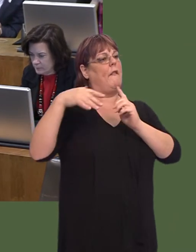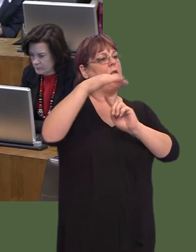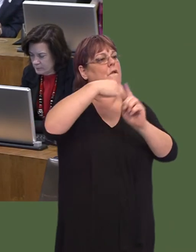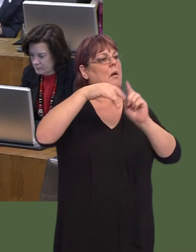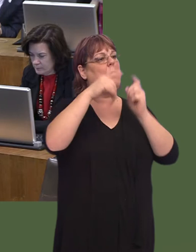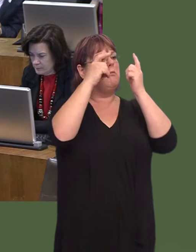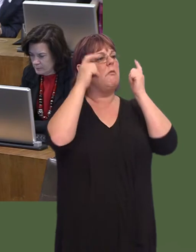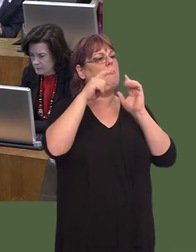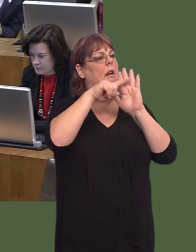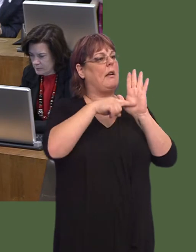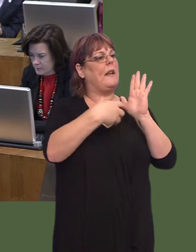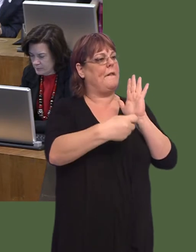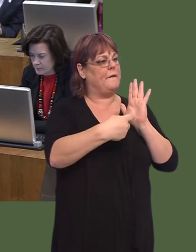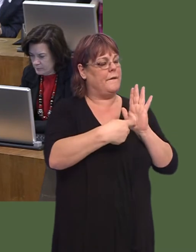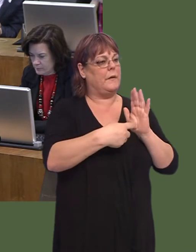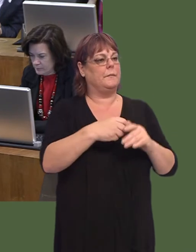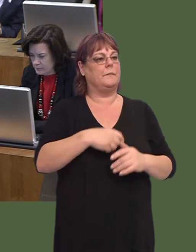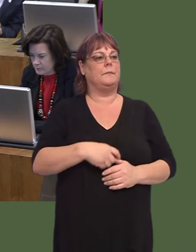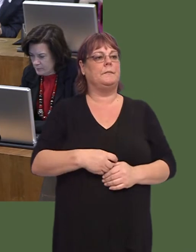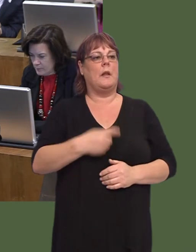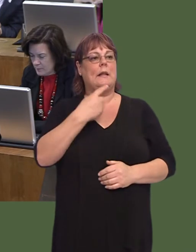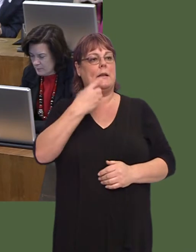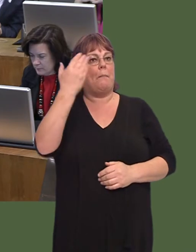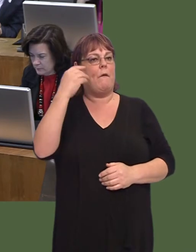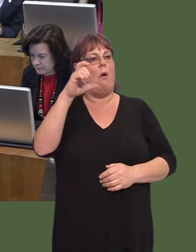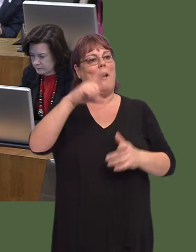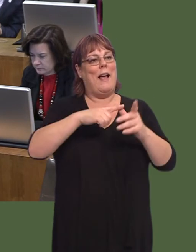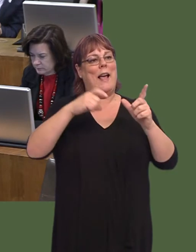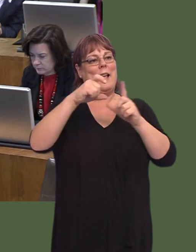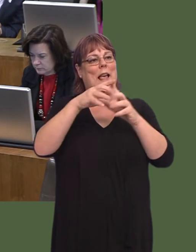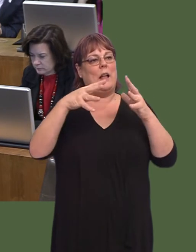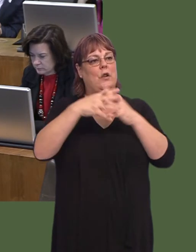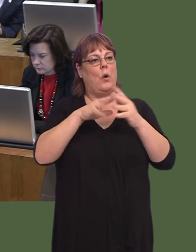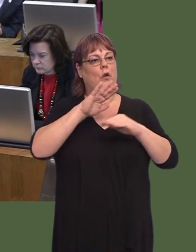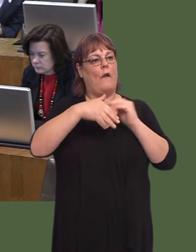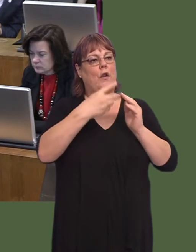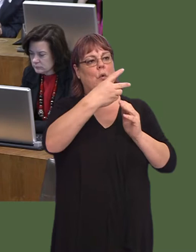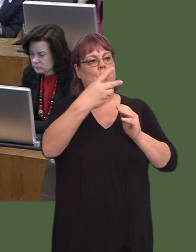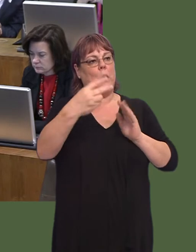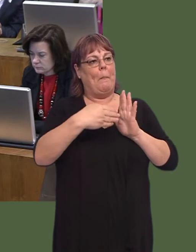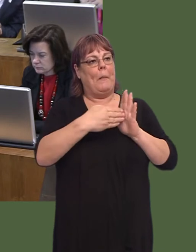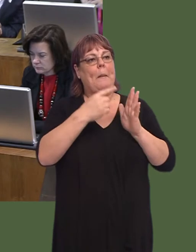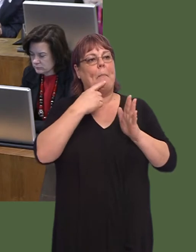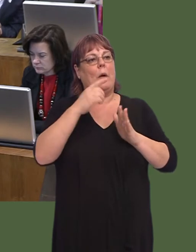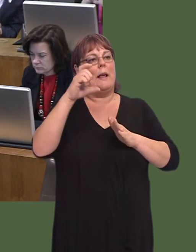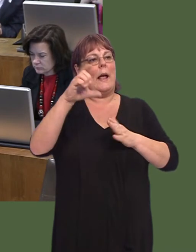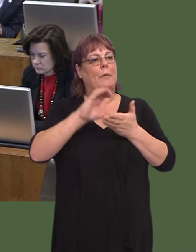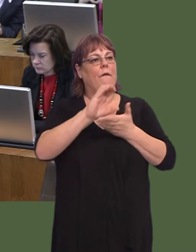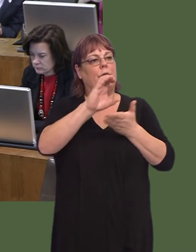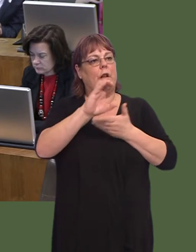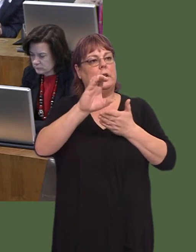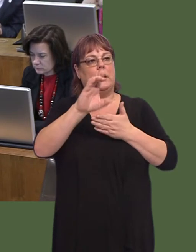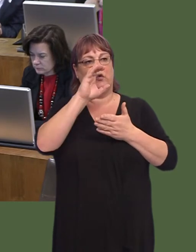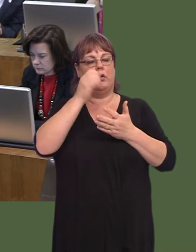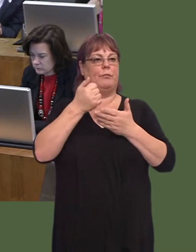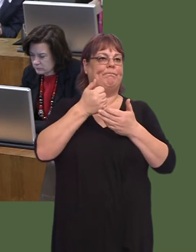proportion of that act has now been implemented. In addition, of course, as I mentioned earlier, CADU has allocated over £22 million in capital funding to